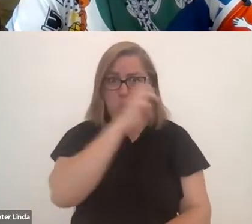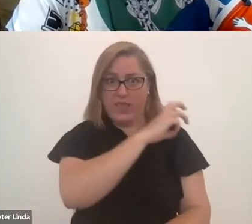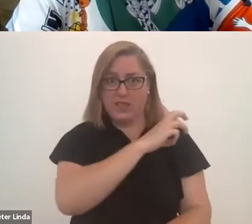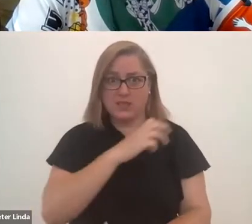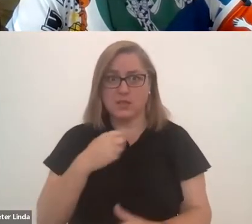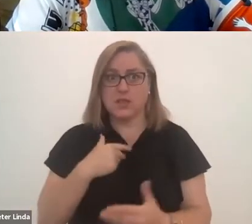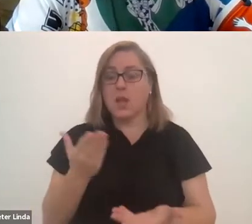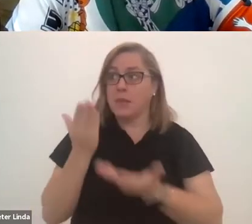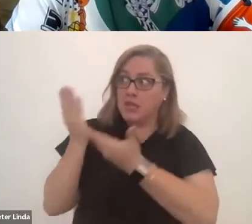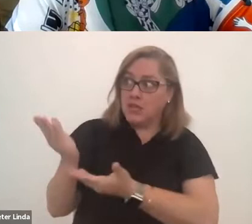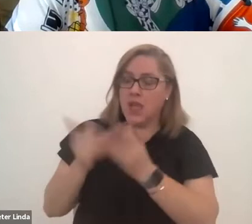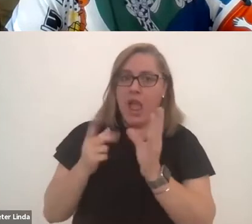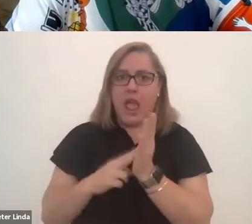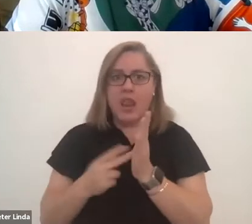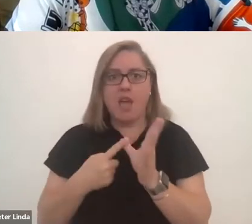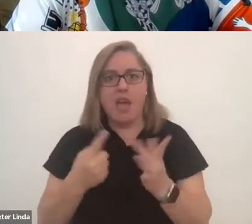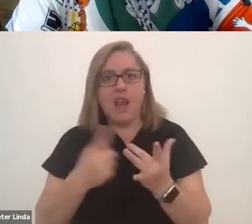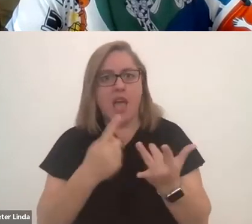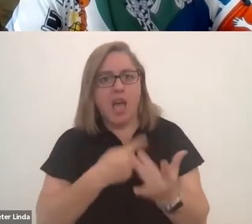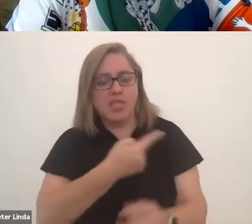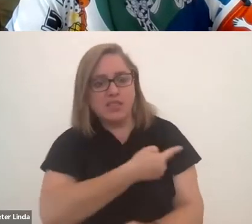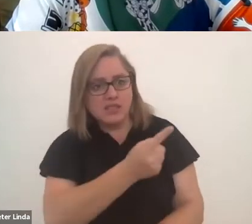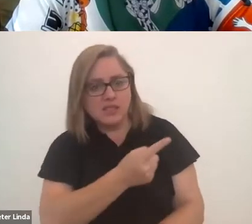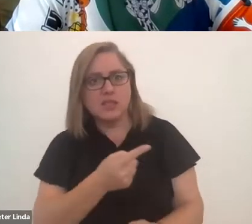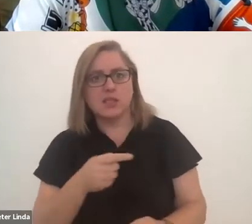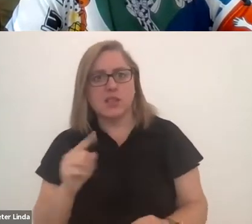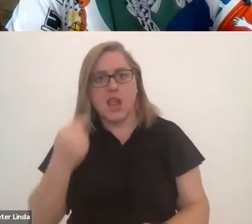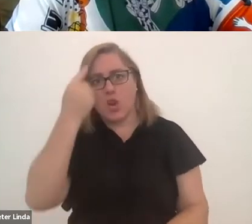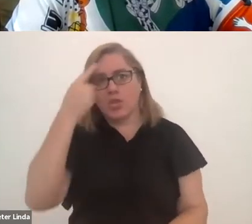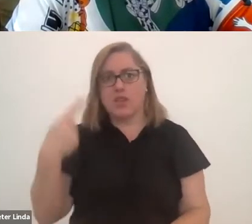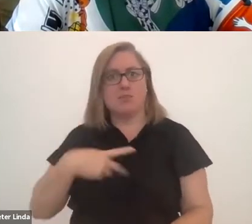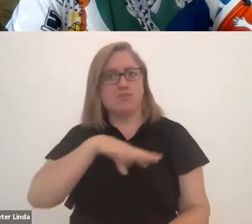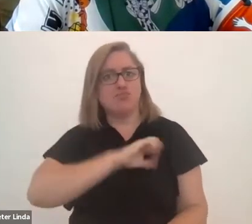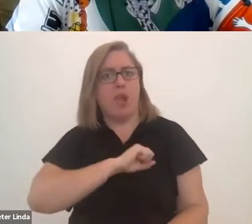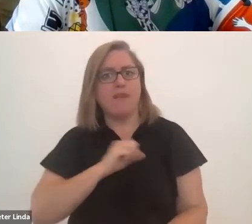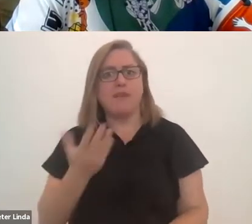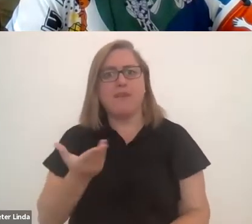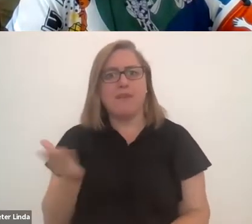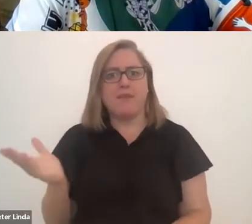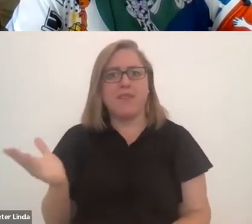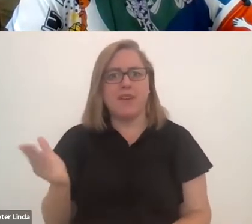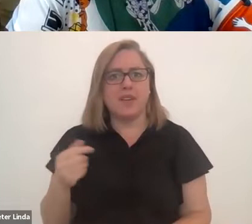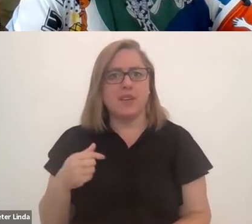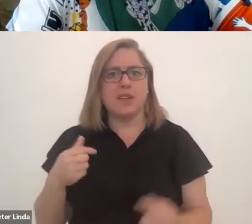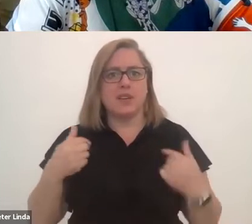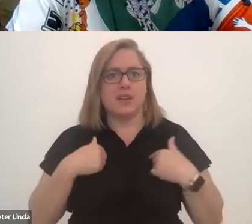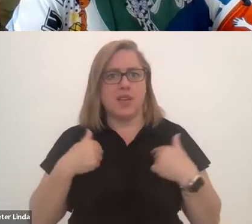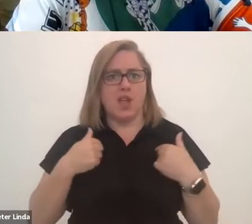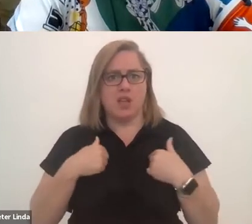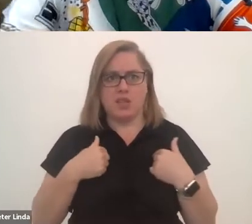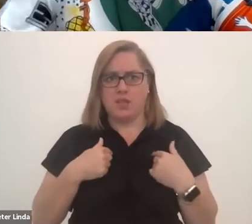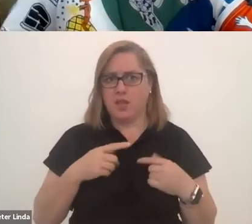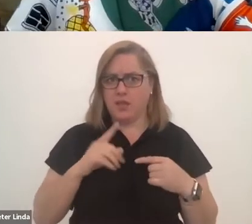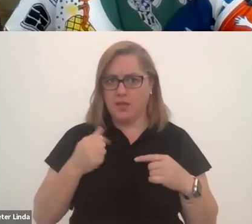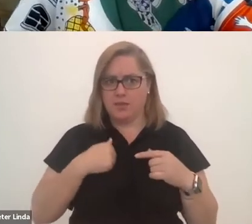Anna and a handful of others online and think that you're quite brave, because I'm very funny. Like, I don't put a